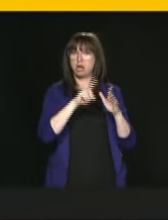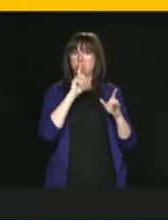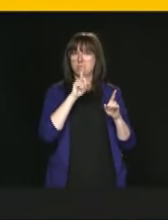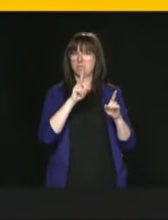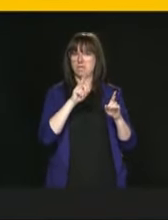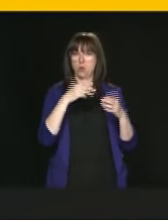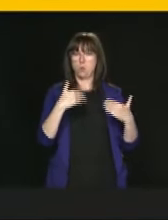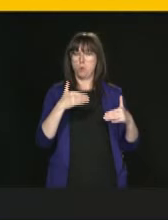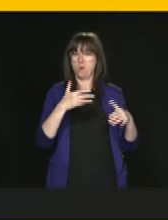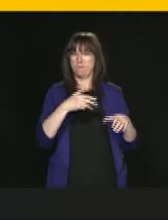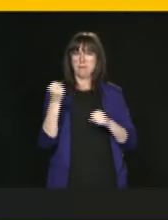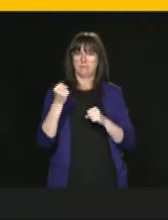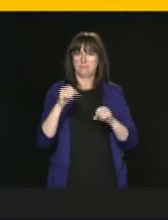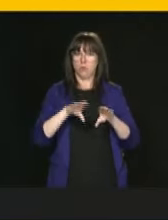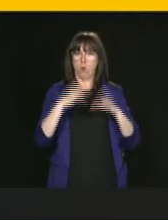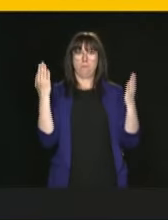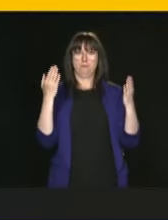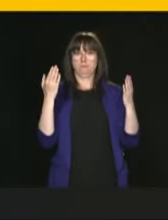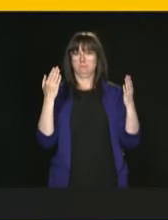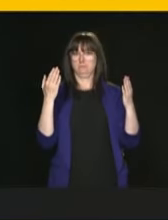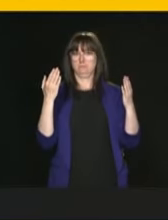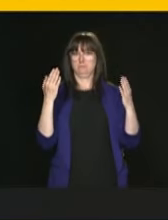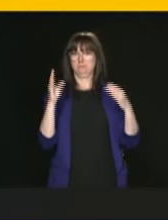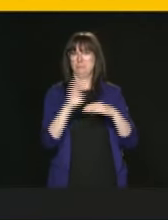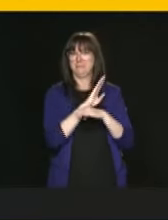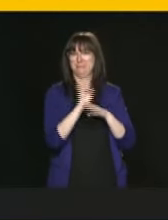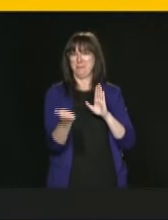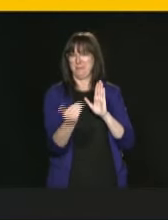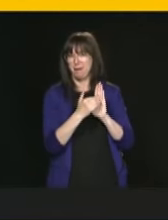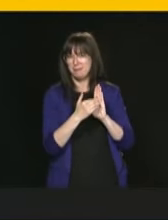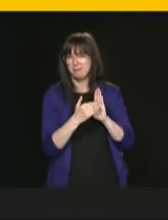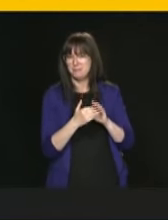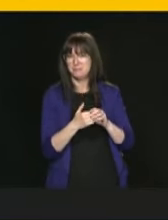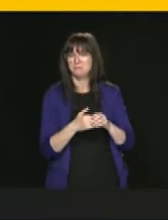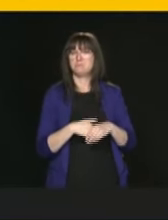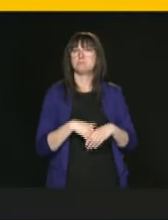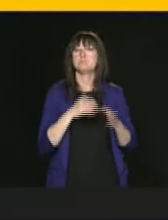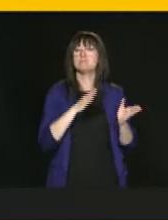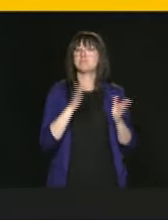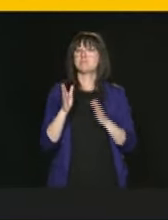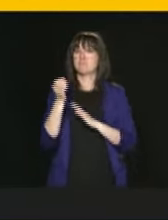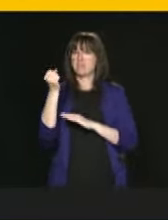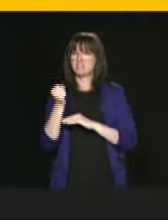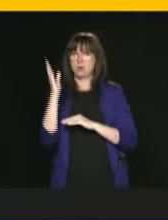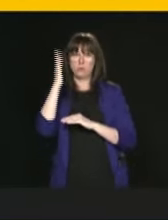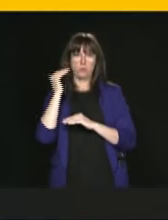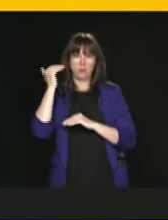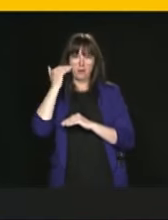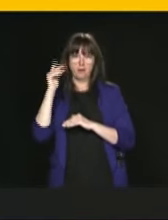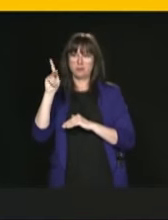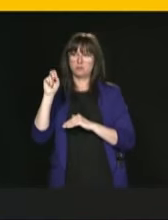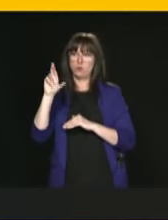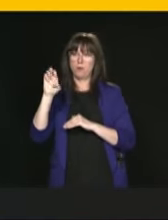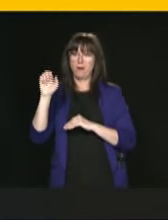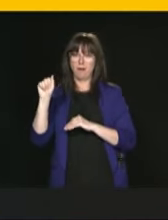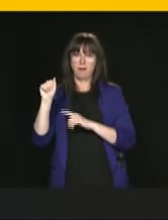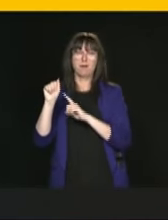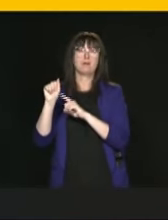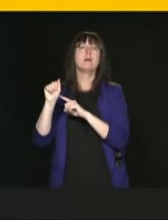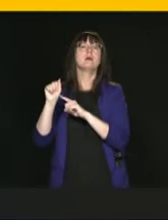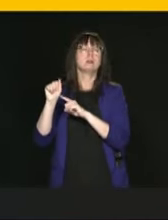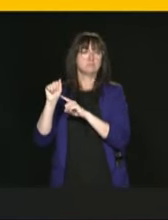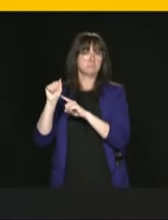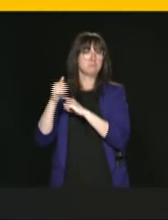openings. Yet now in South Korea, a country that's been recognizes having this more